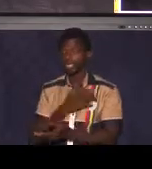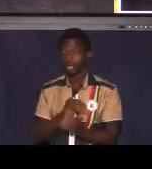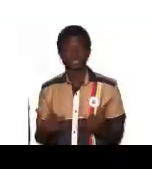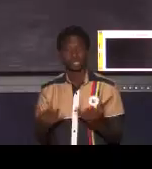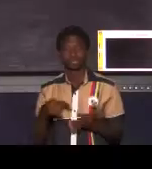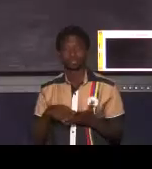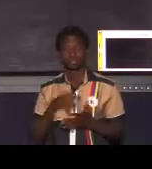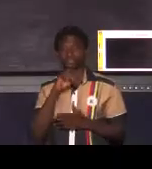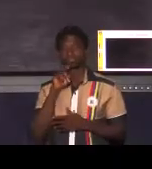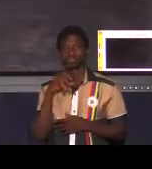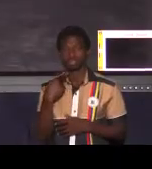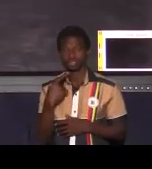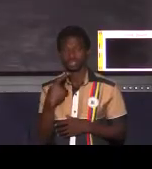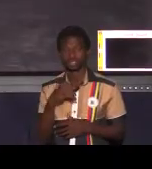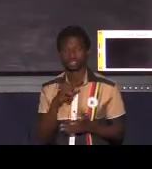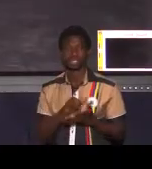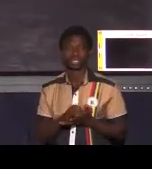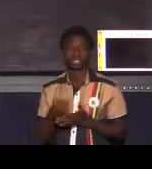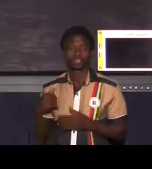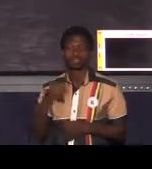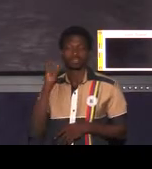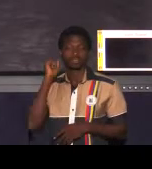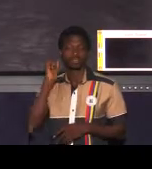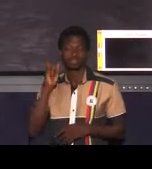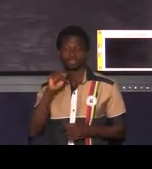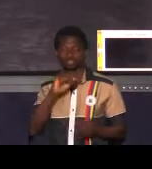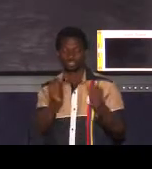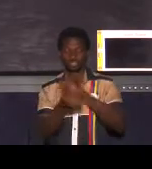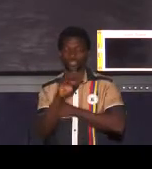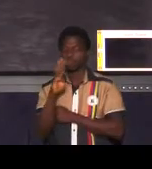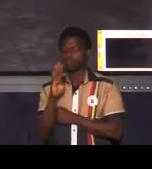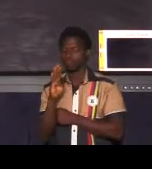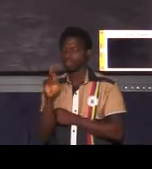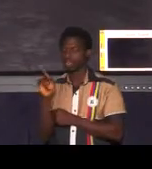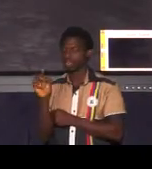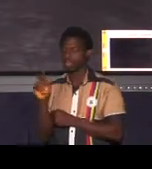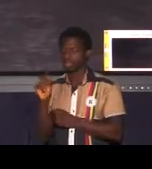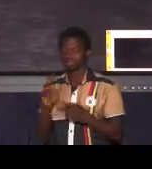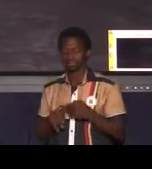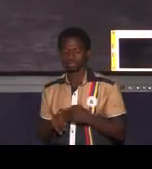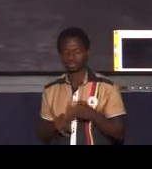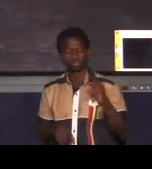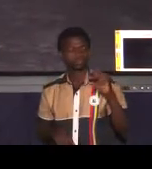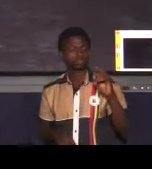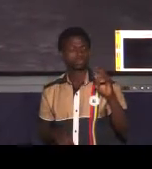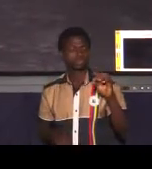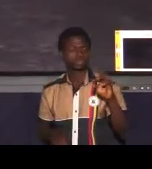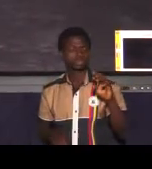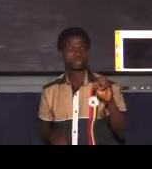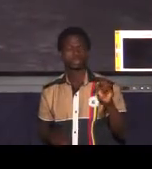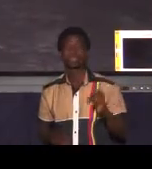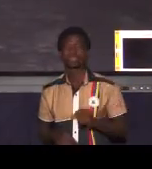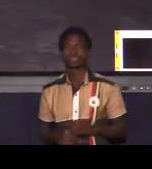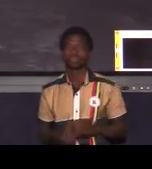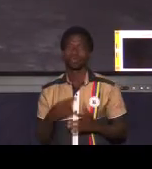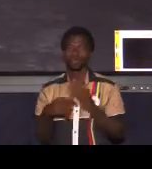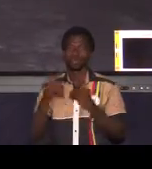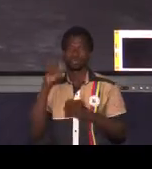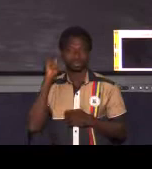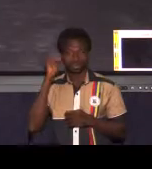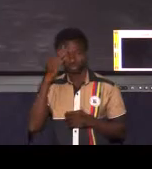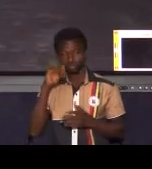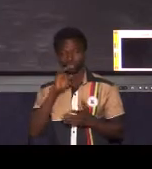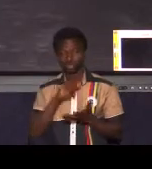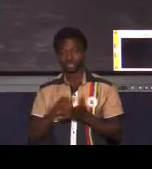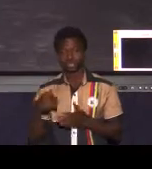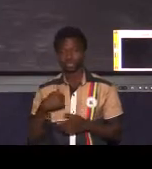in between. Now, this question says that we should change 4 kilometers to meters. So what